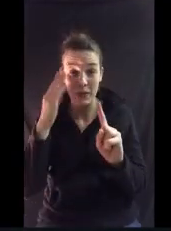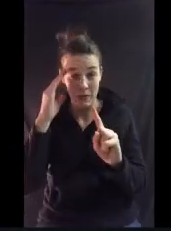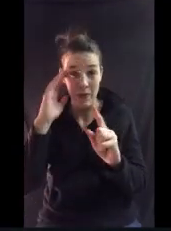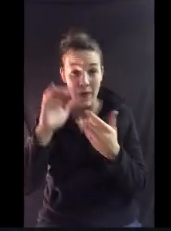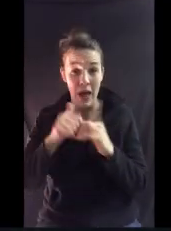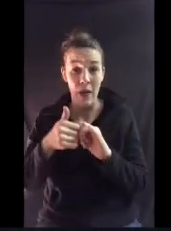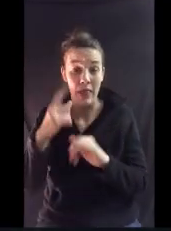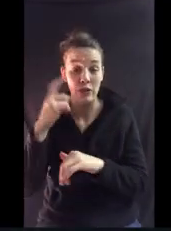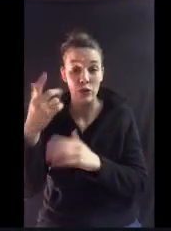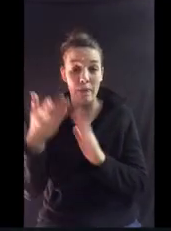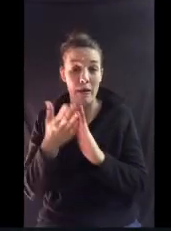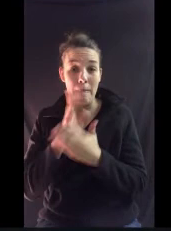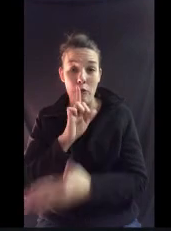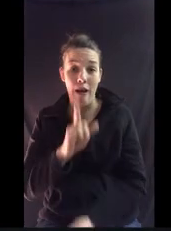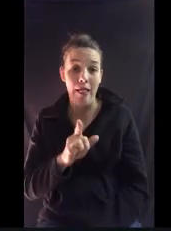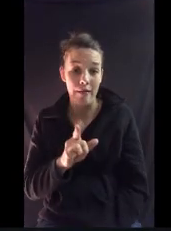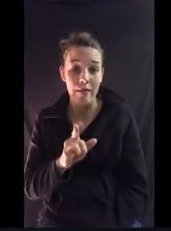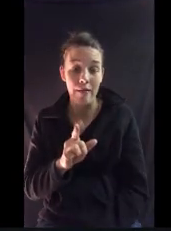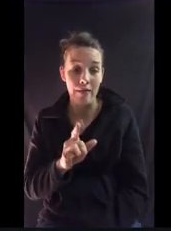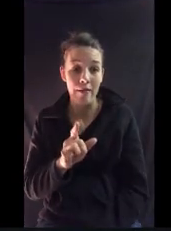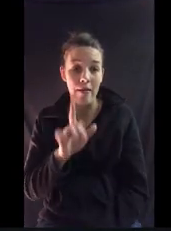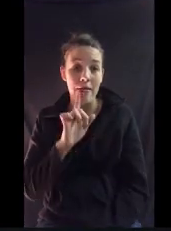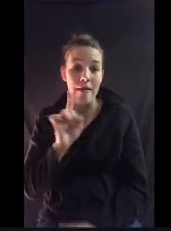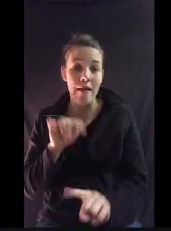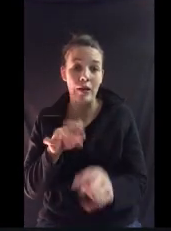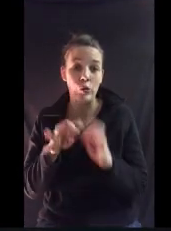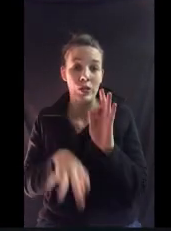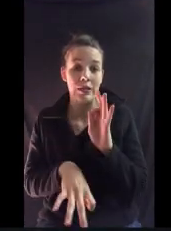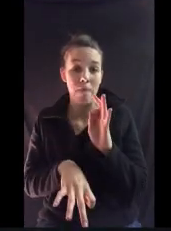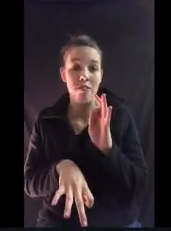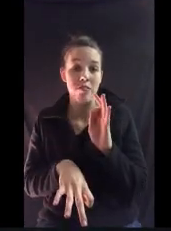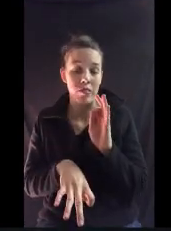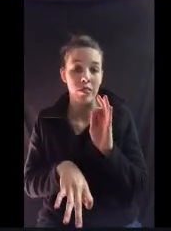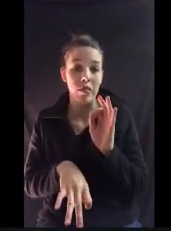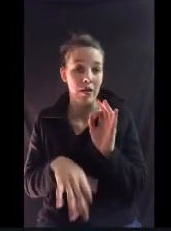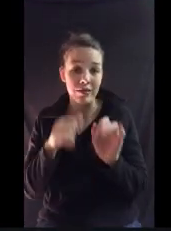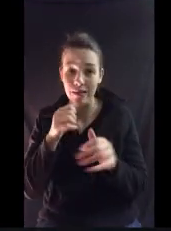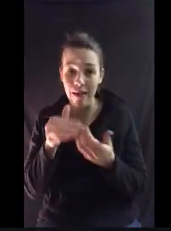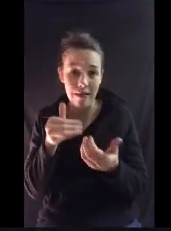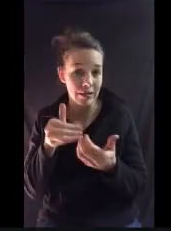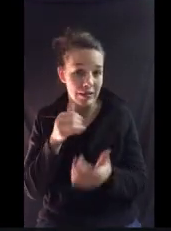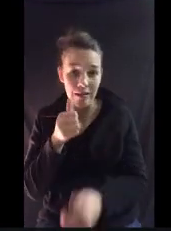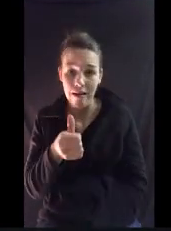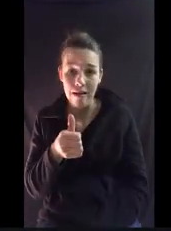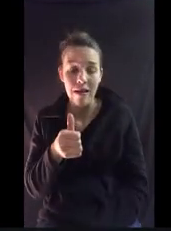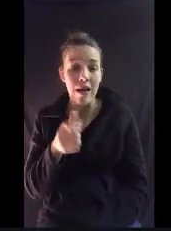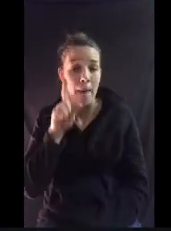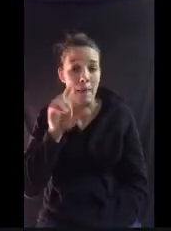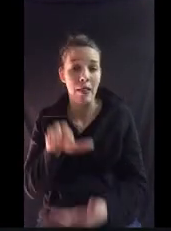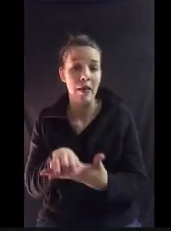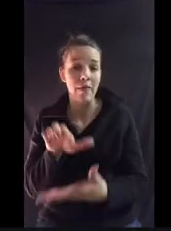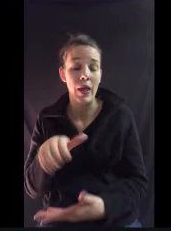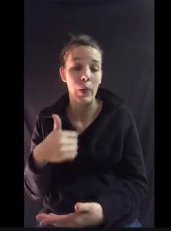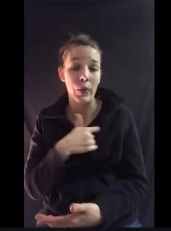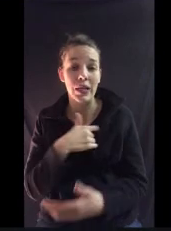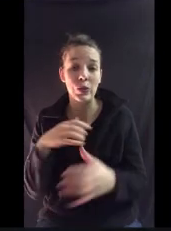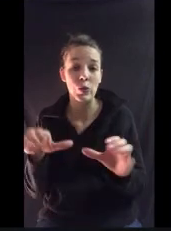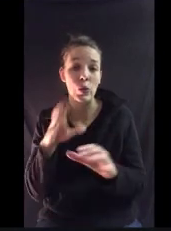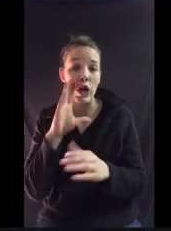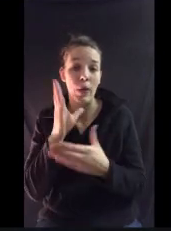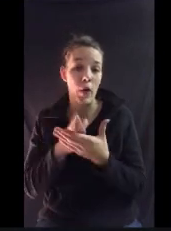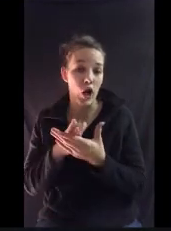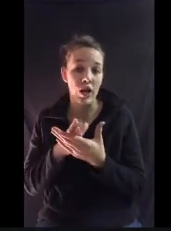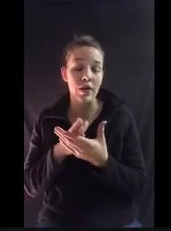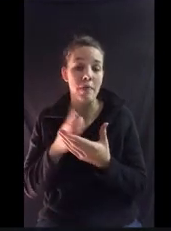But we know how to make that dream a reality. The answer is simple, but it's not easy. And I believe